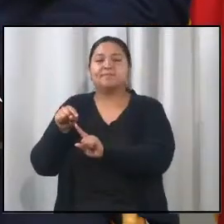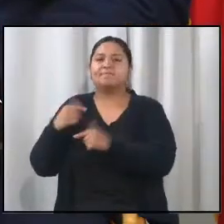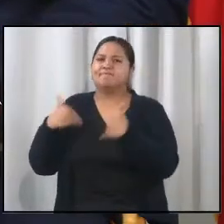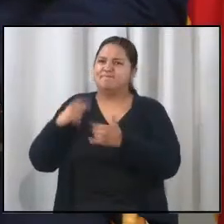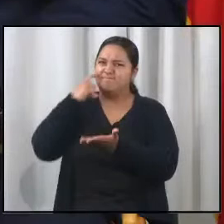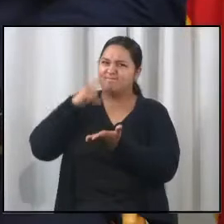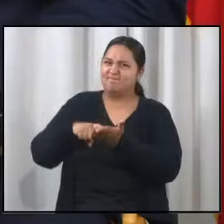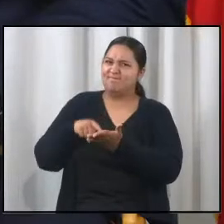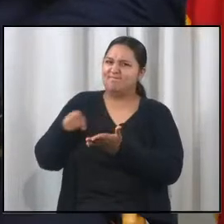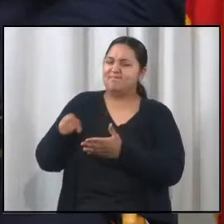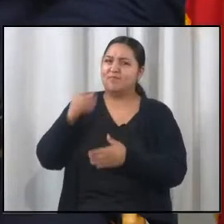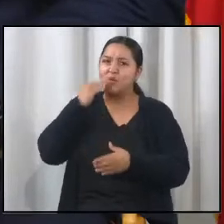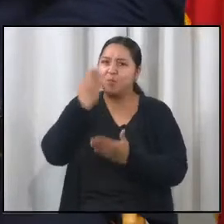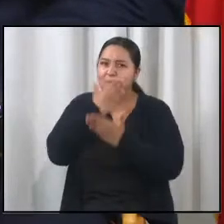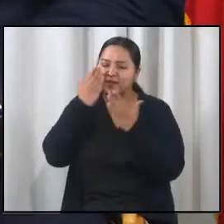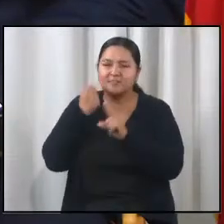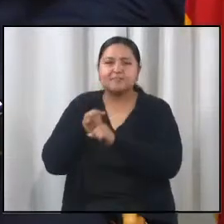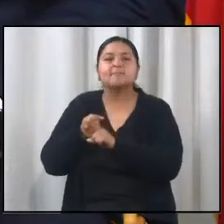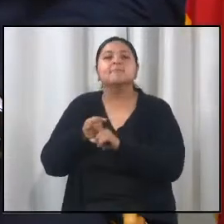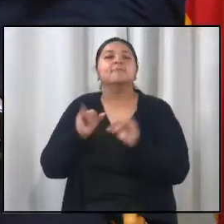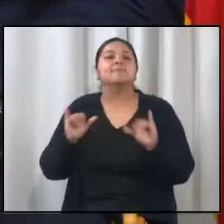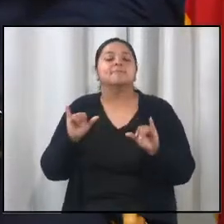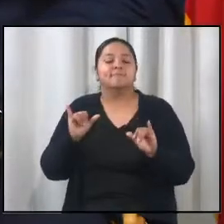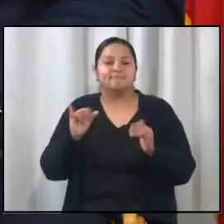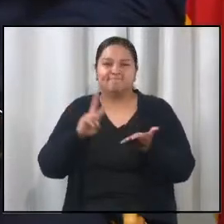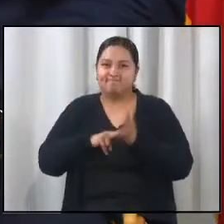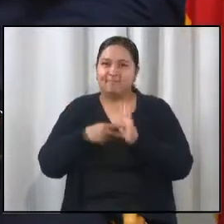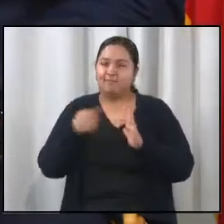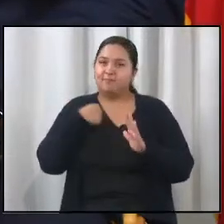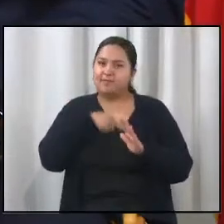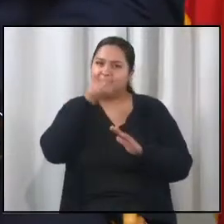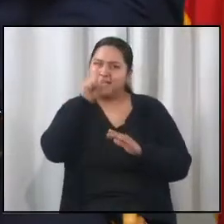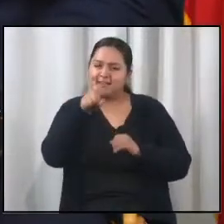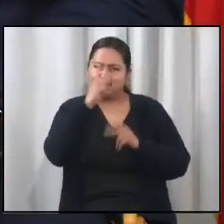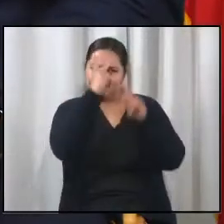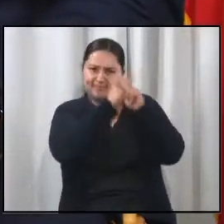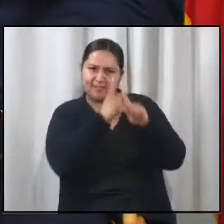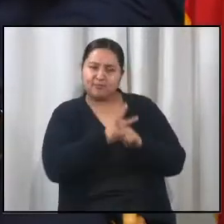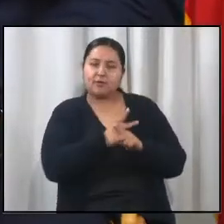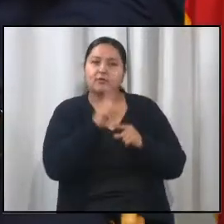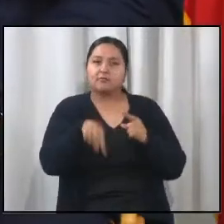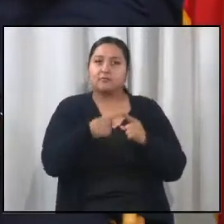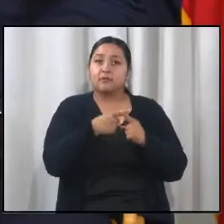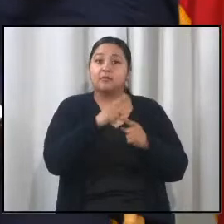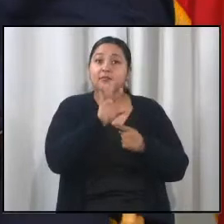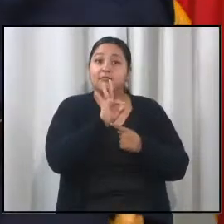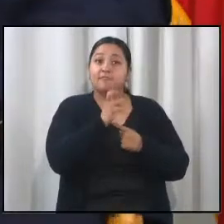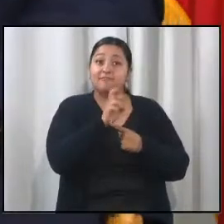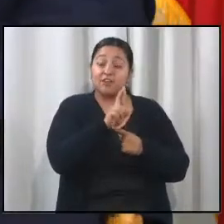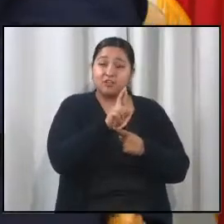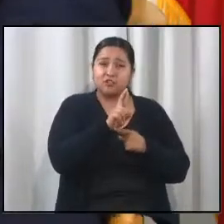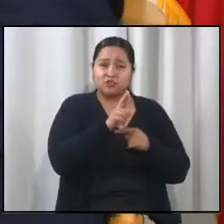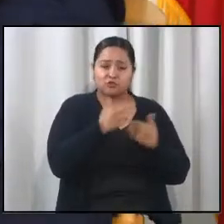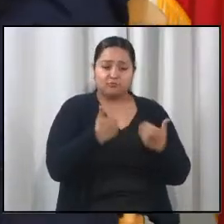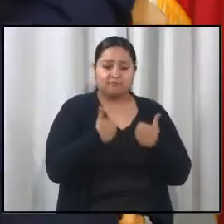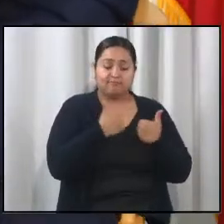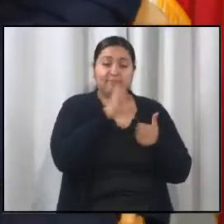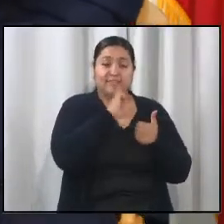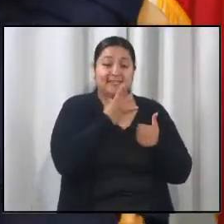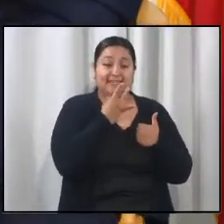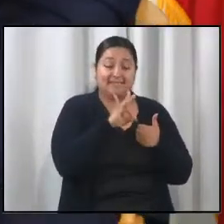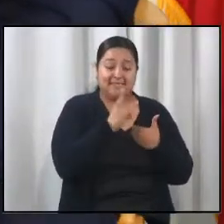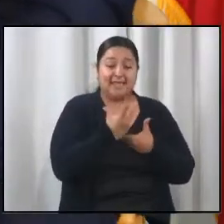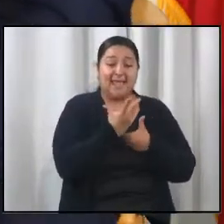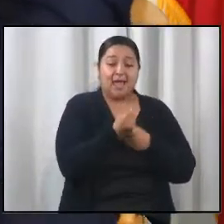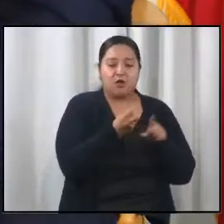homelessness, then that tells us that we have to invest in more strategies around transition age youth, foster youth,